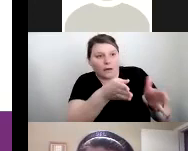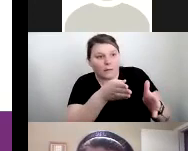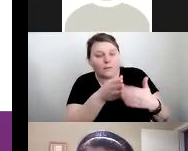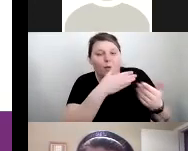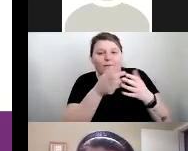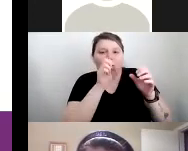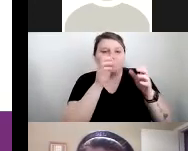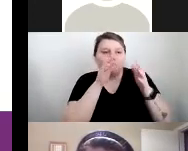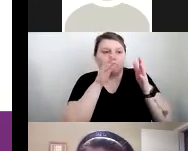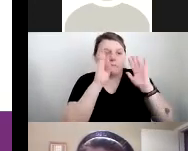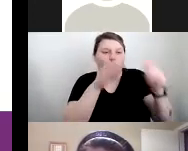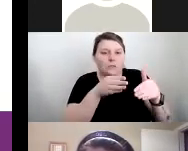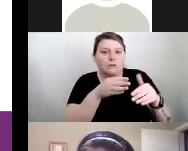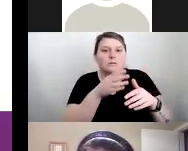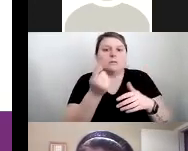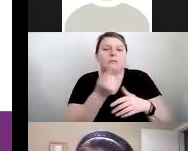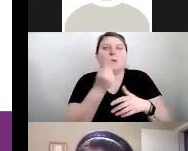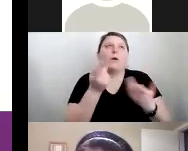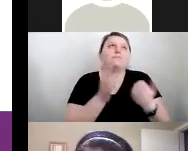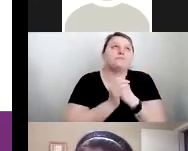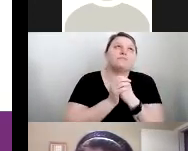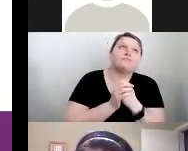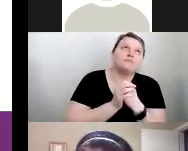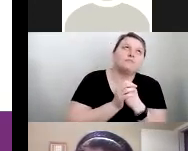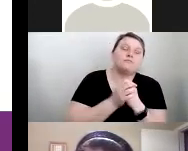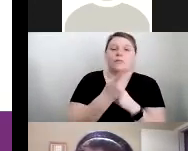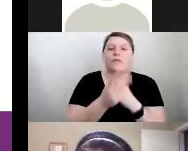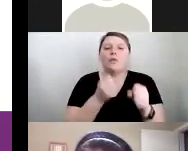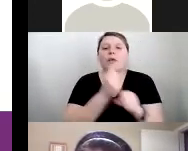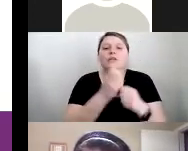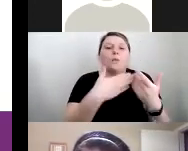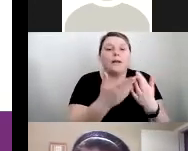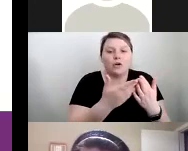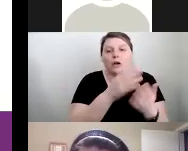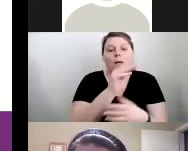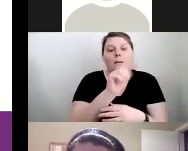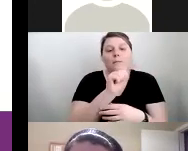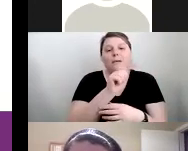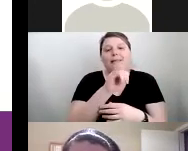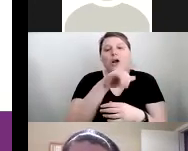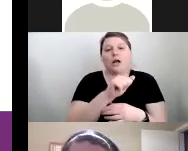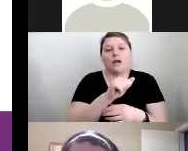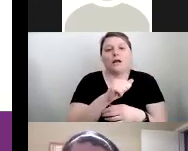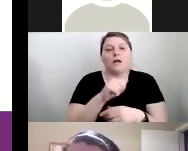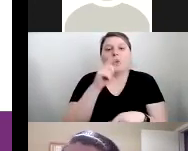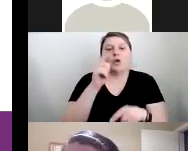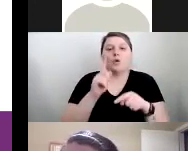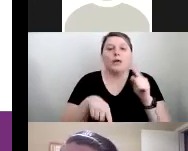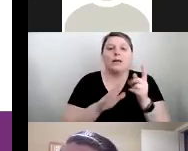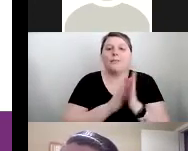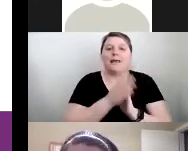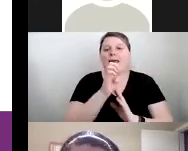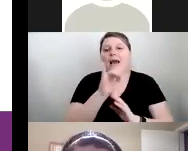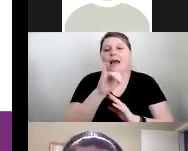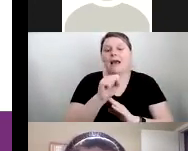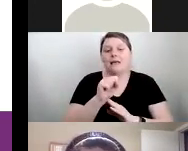we had somebody who was a master or doing a couple of years doing whatever in the malaria branch, they couldn't be an EIS officer in the malaria branch.